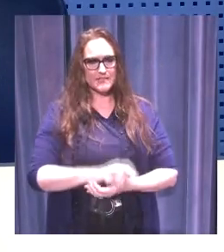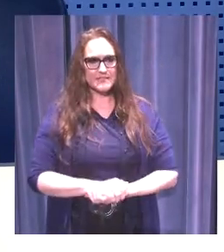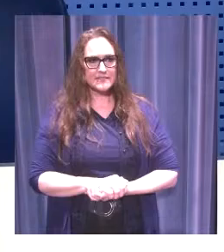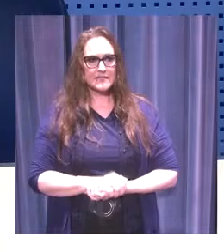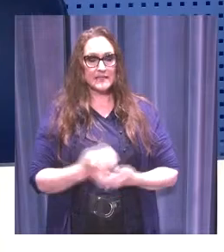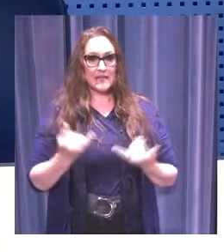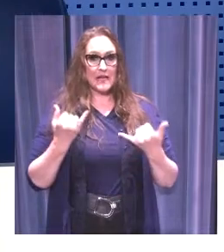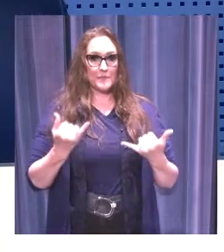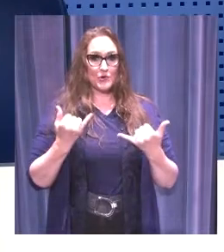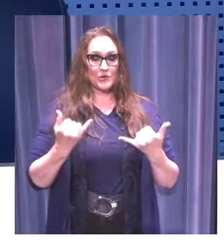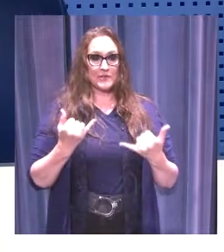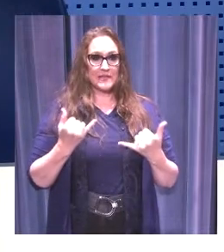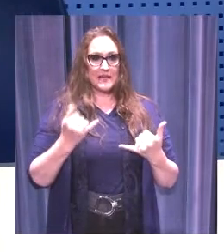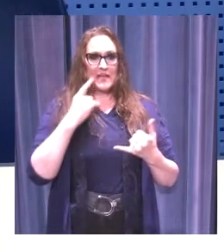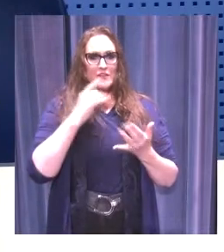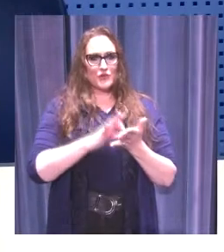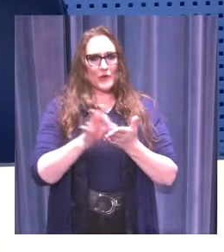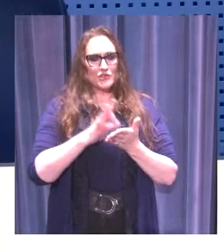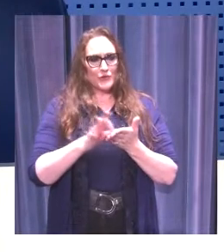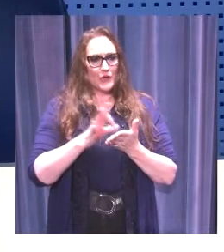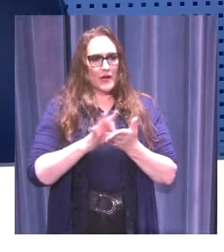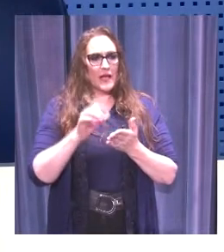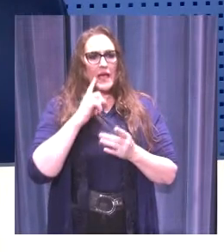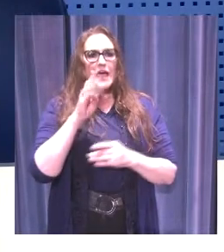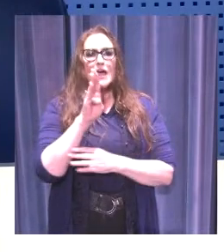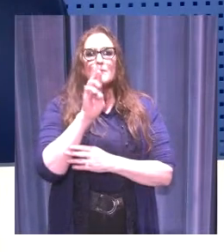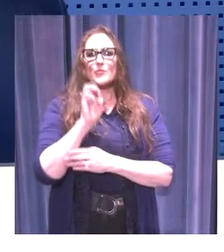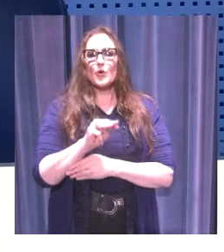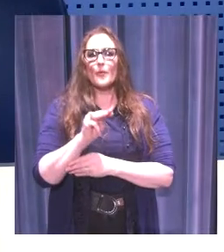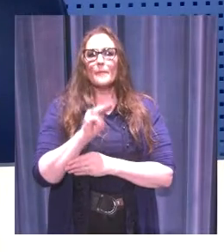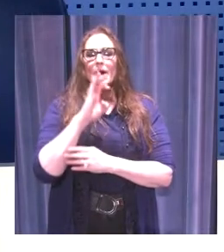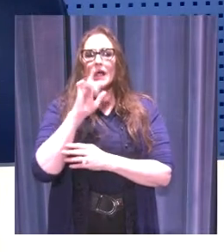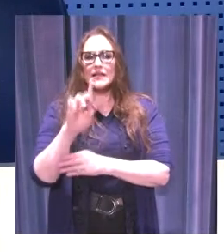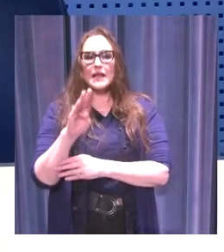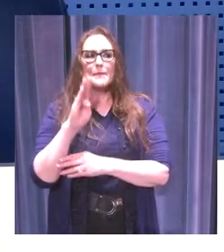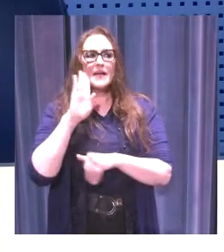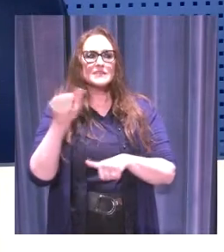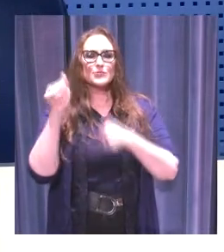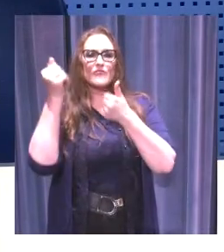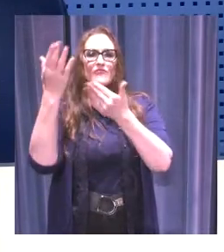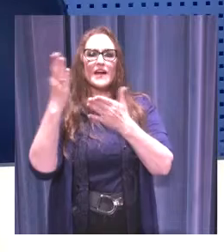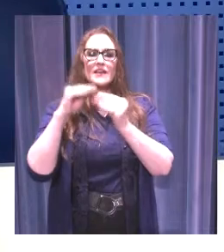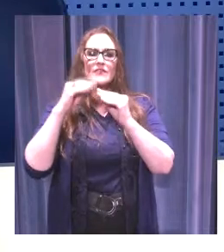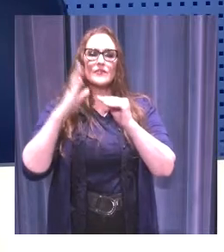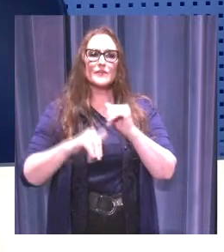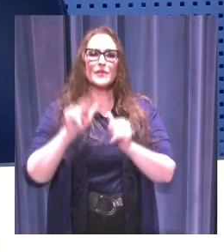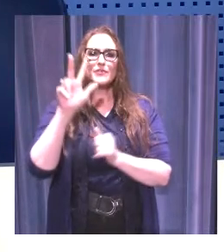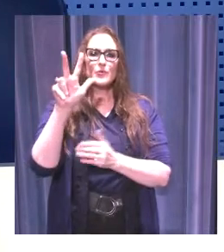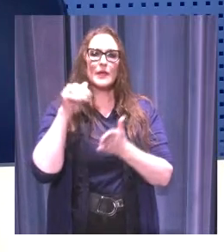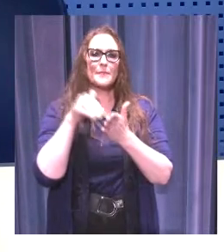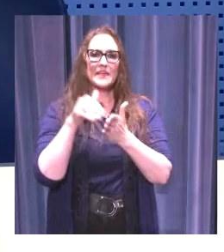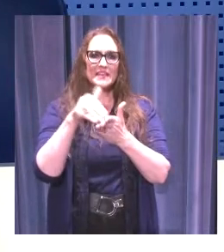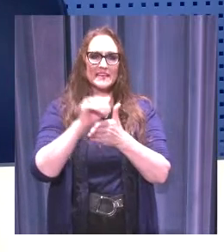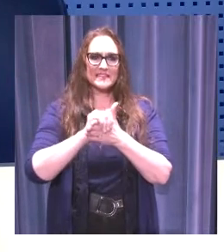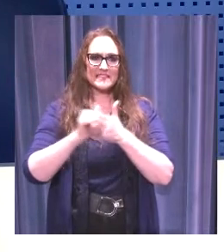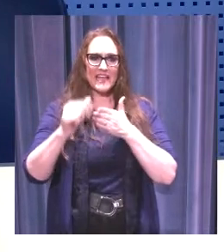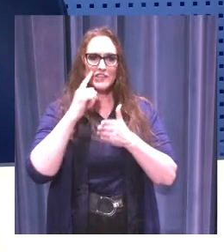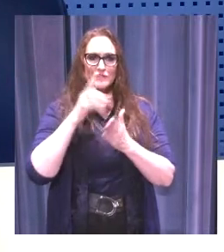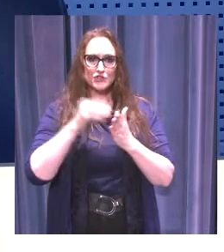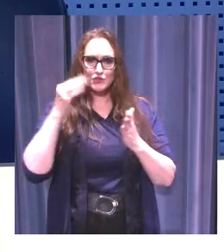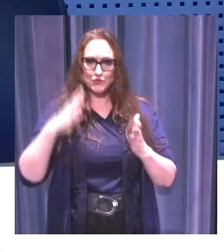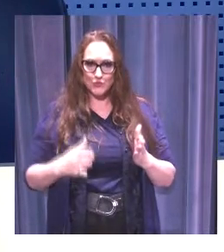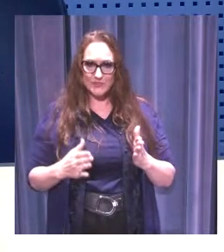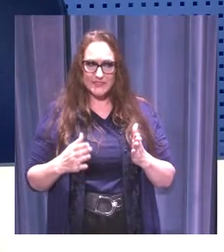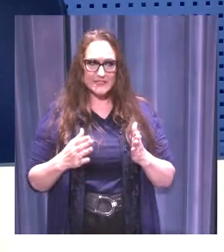I'm currently now the treasurer. The Brewing Club has provided over $3 million for